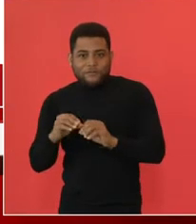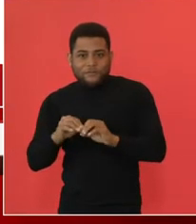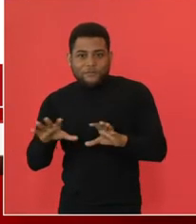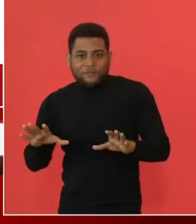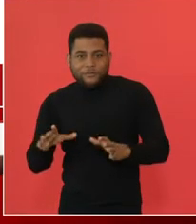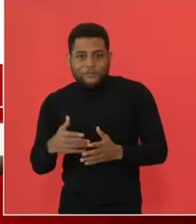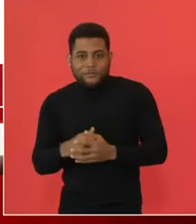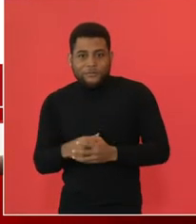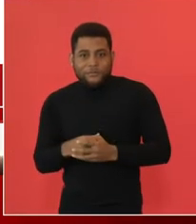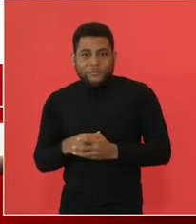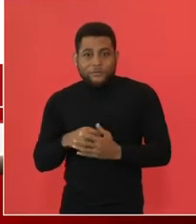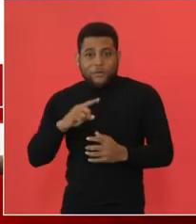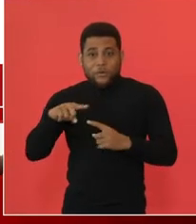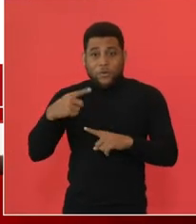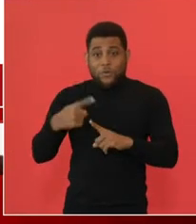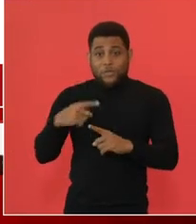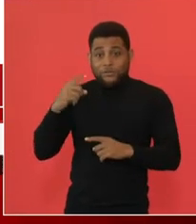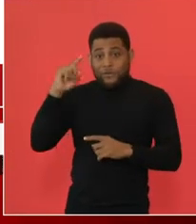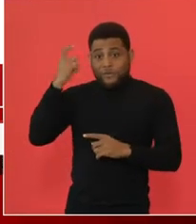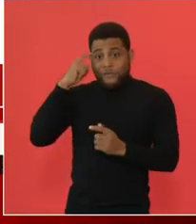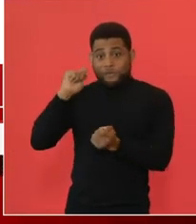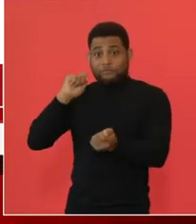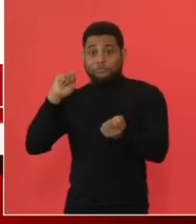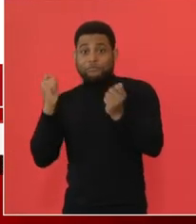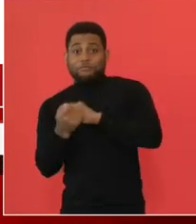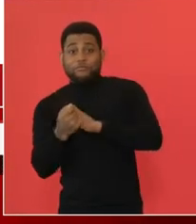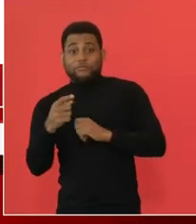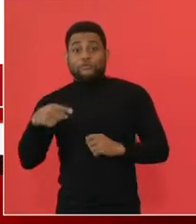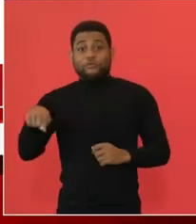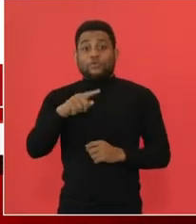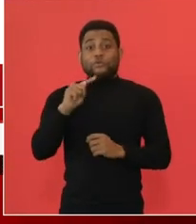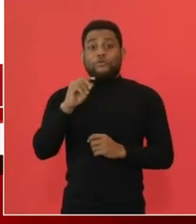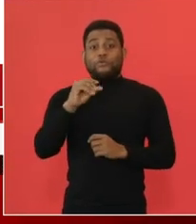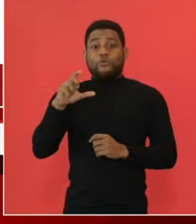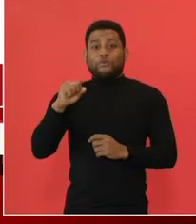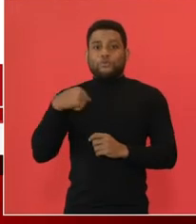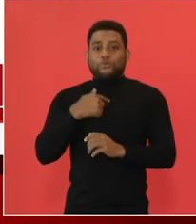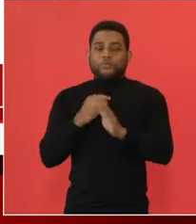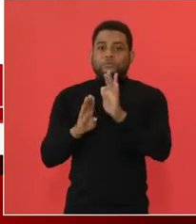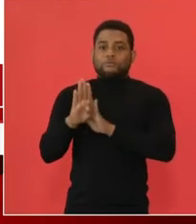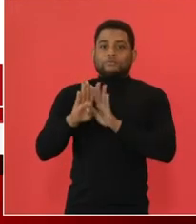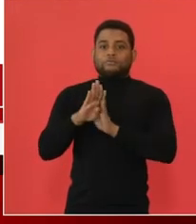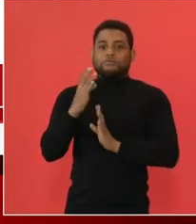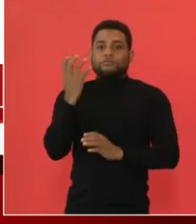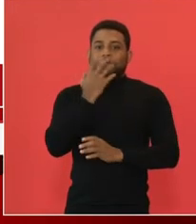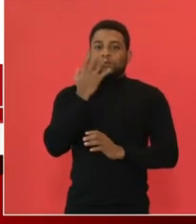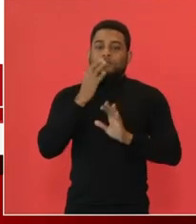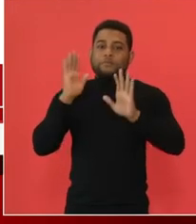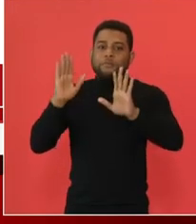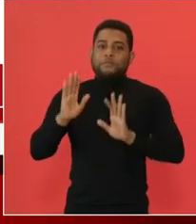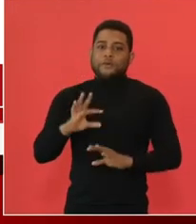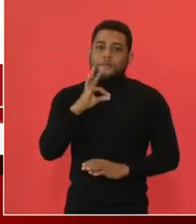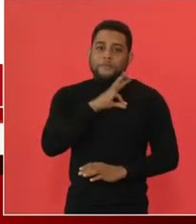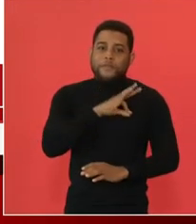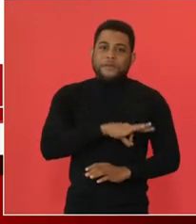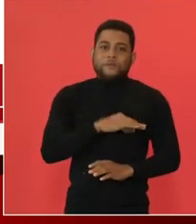government operations, because some of those tools were more efficient and better, and we want to keep those. And so the directors are going to give me